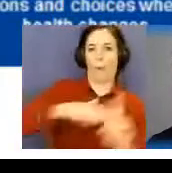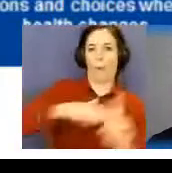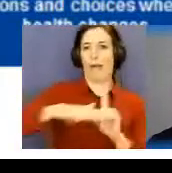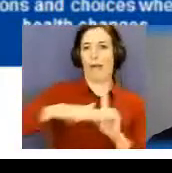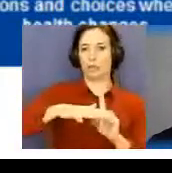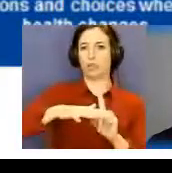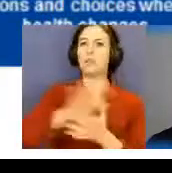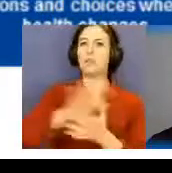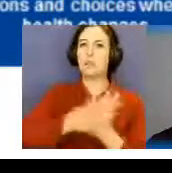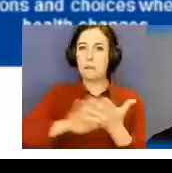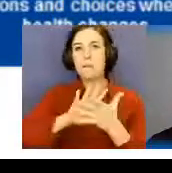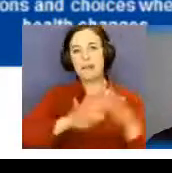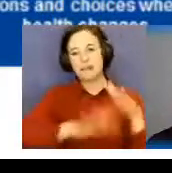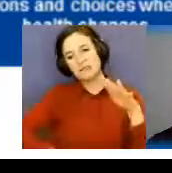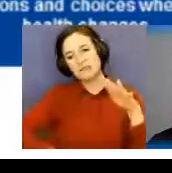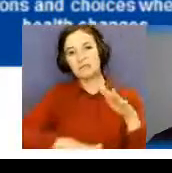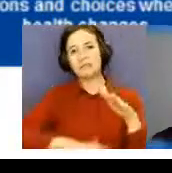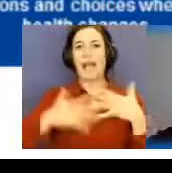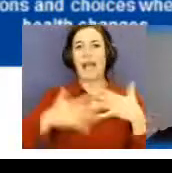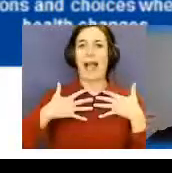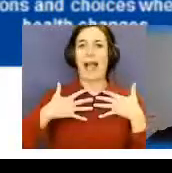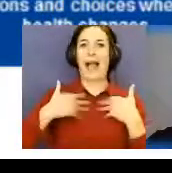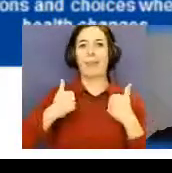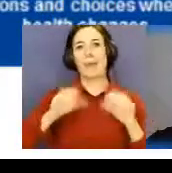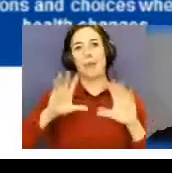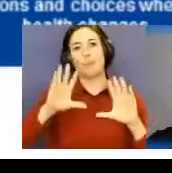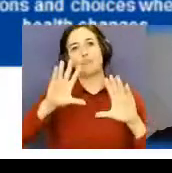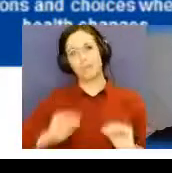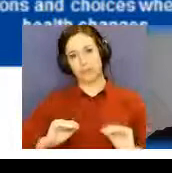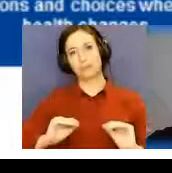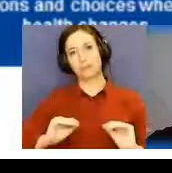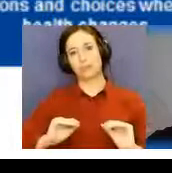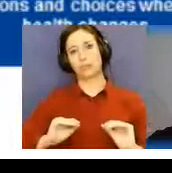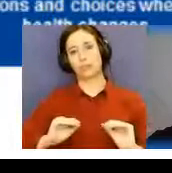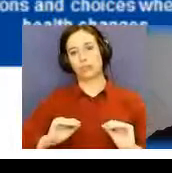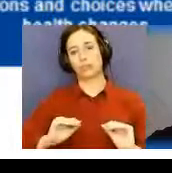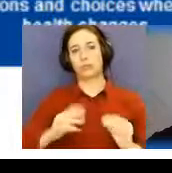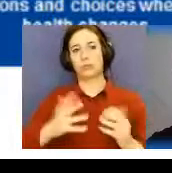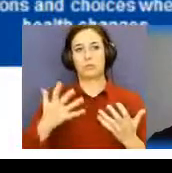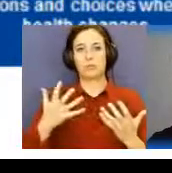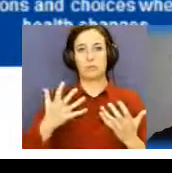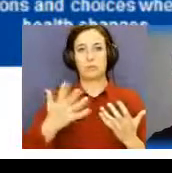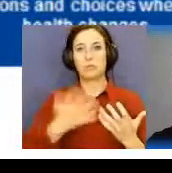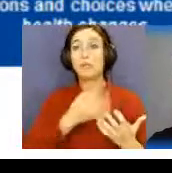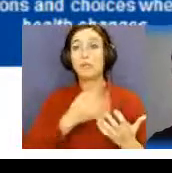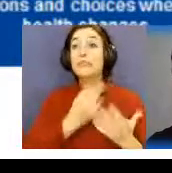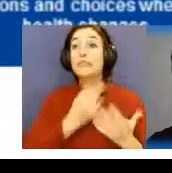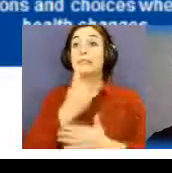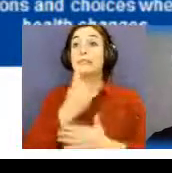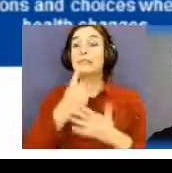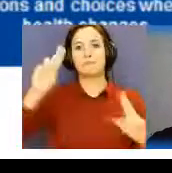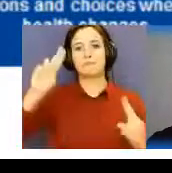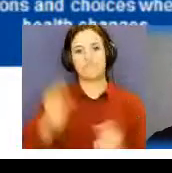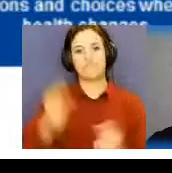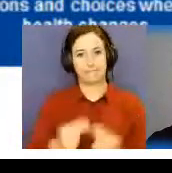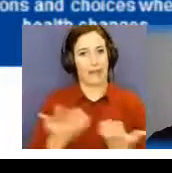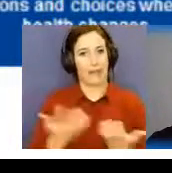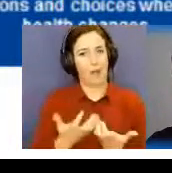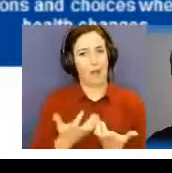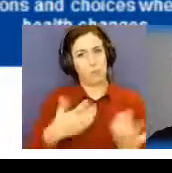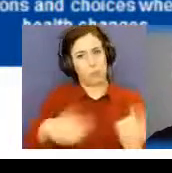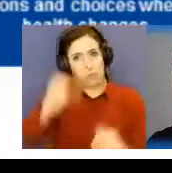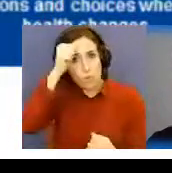prevention approaches come into their own. And actually, how do you reduce the risk of health conditions that we know physical activity can do?